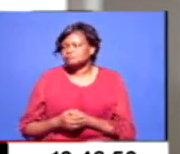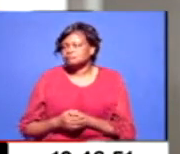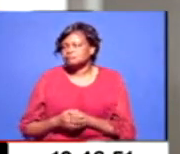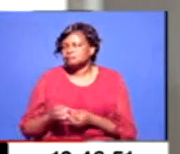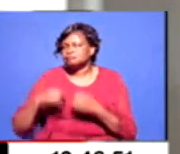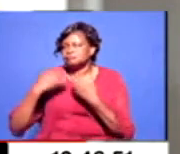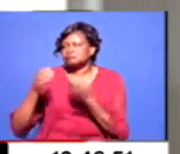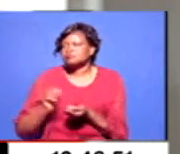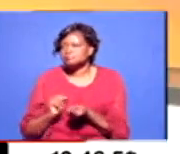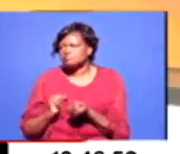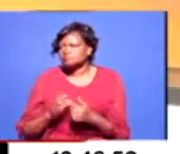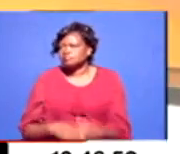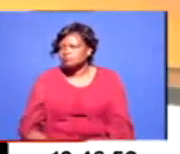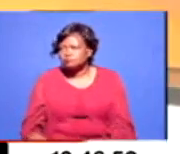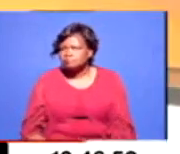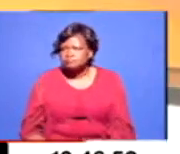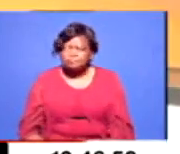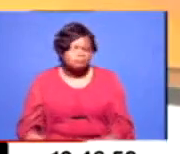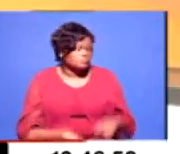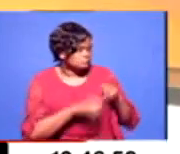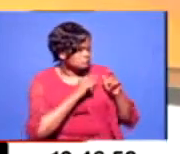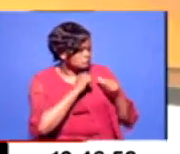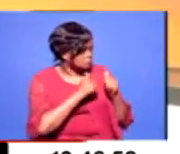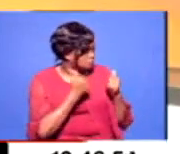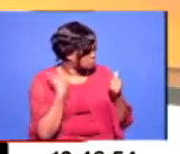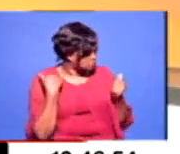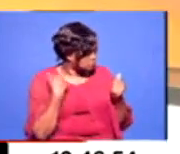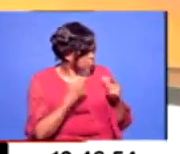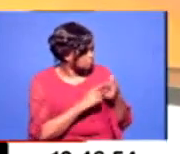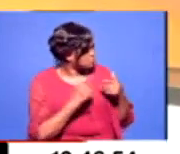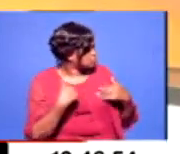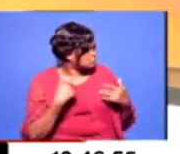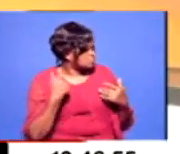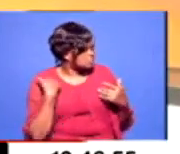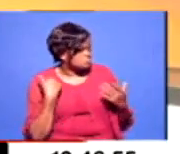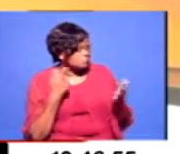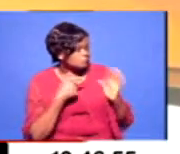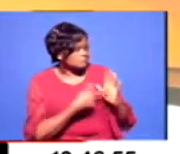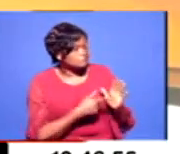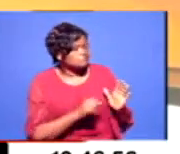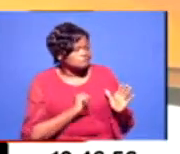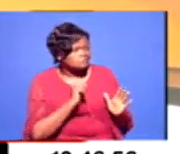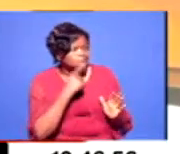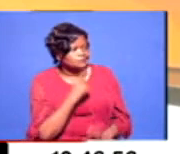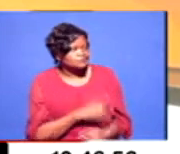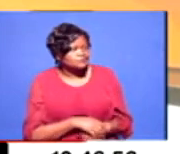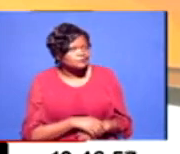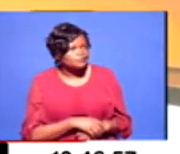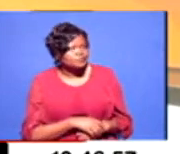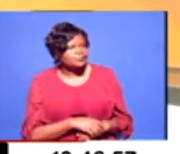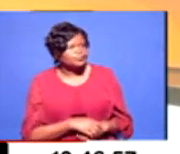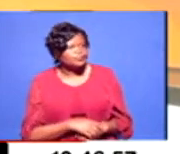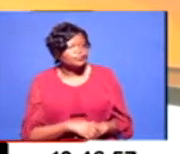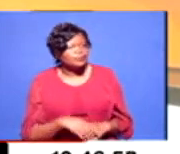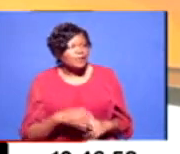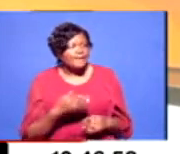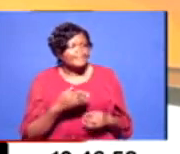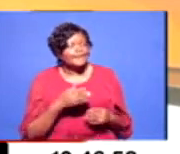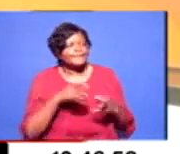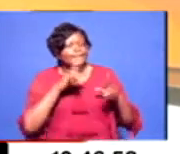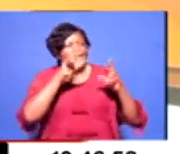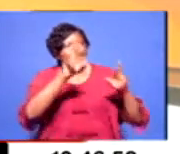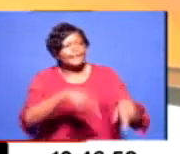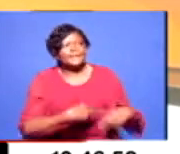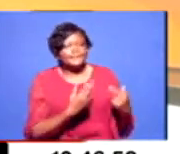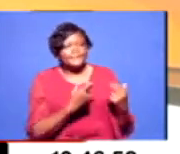girls? And speaking of statistics, we've had the statistics of some of girls who have been abused, and others, a